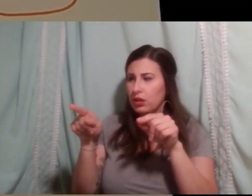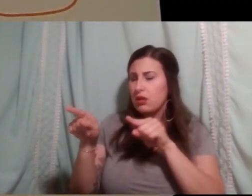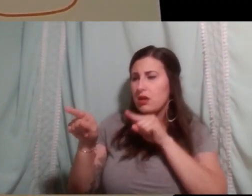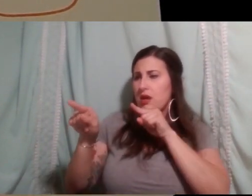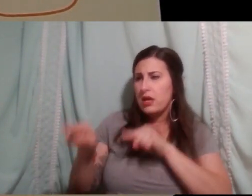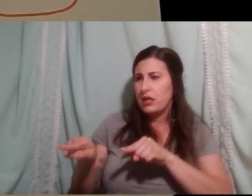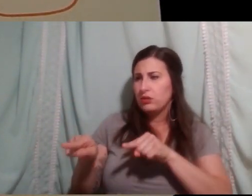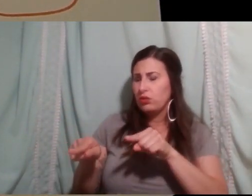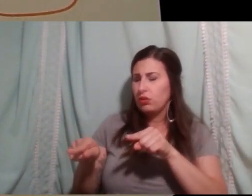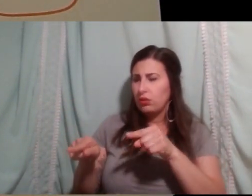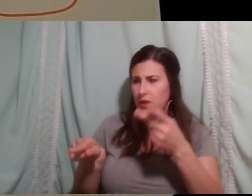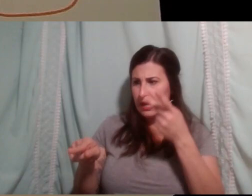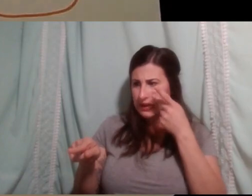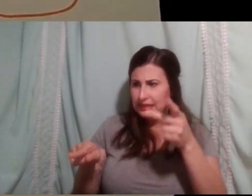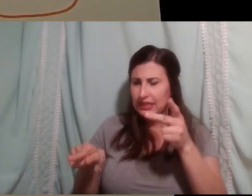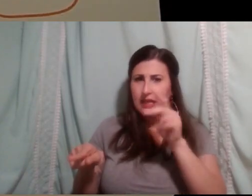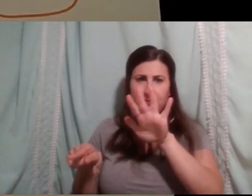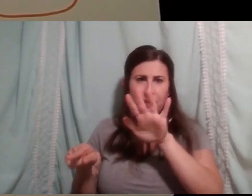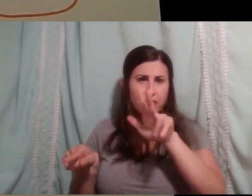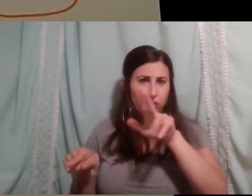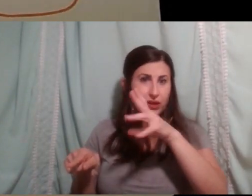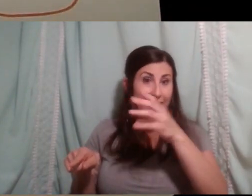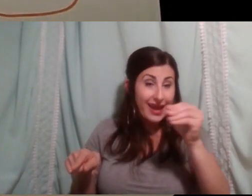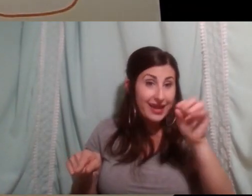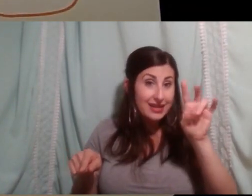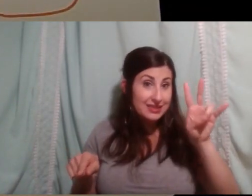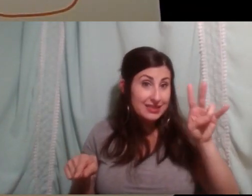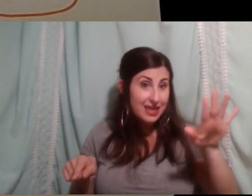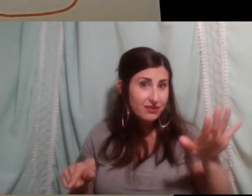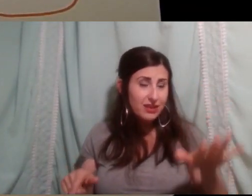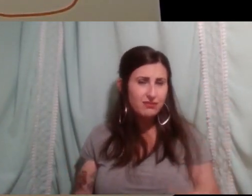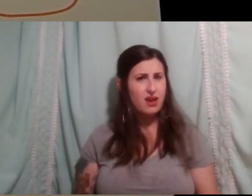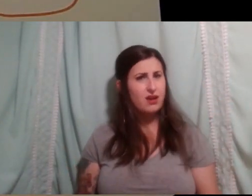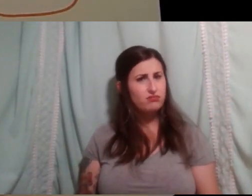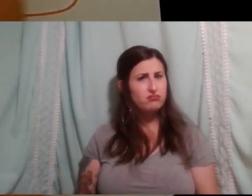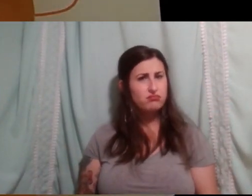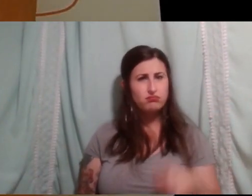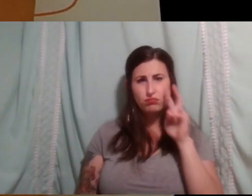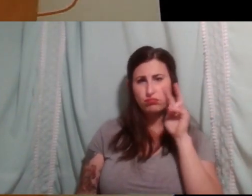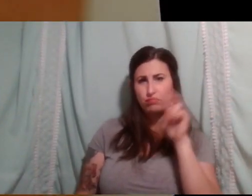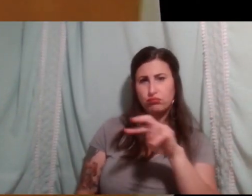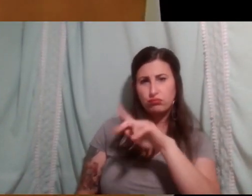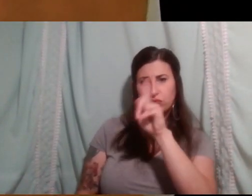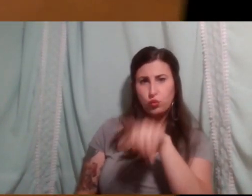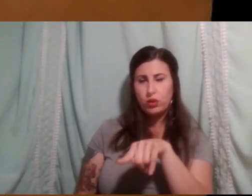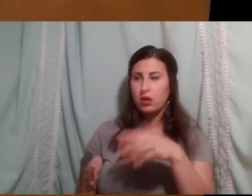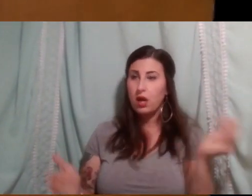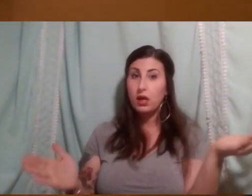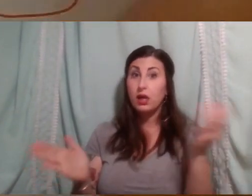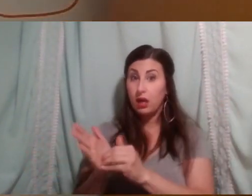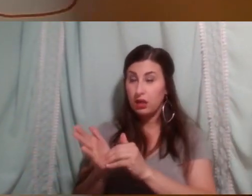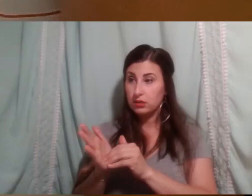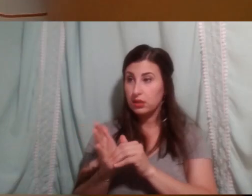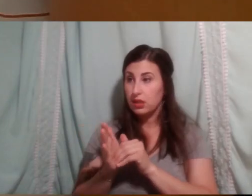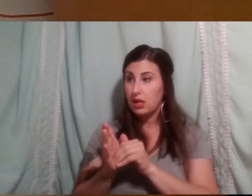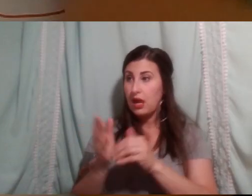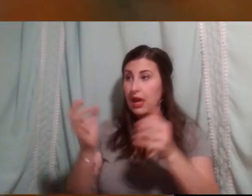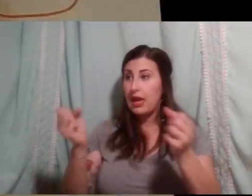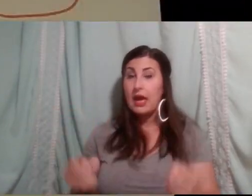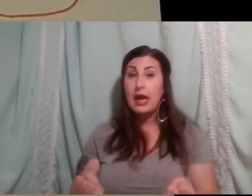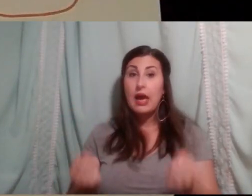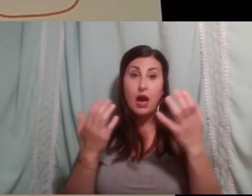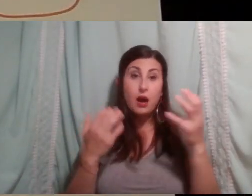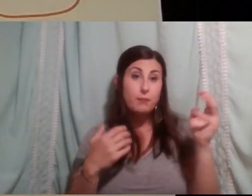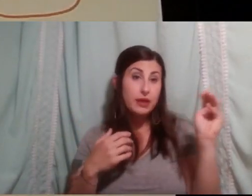53 and 75 as an answer. Well, let's look at the question again. To the nearest meter,